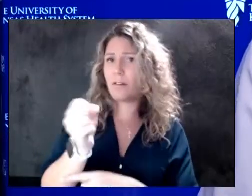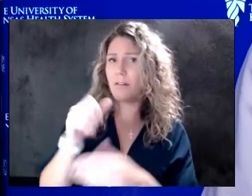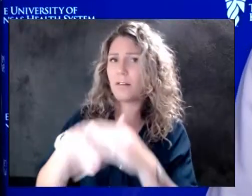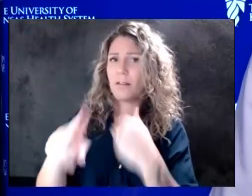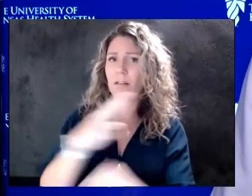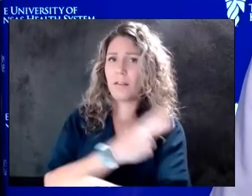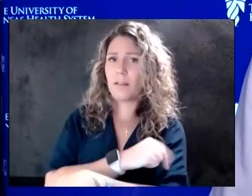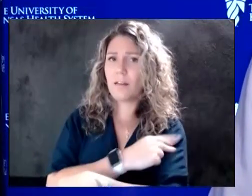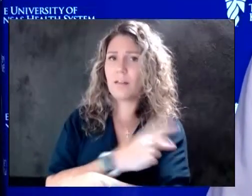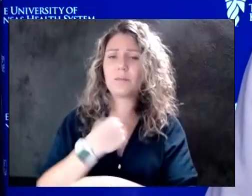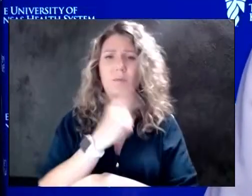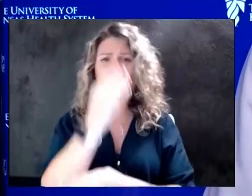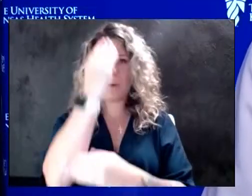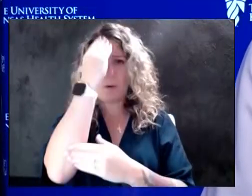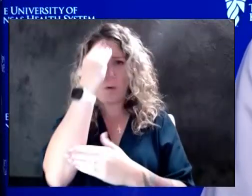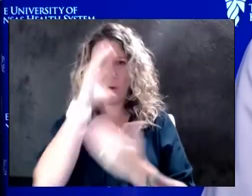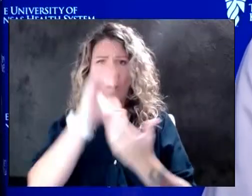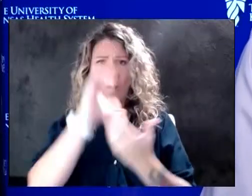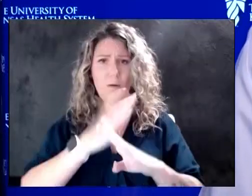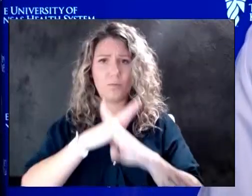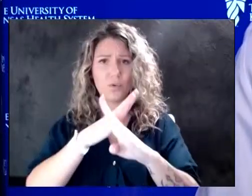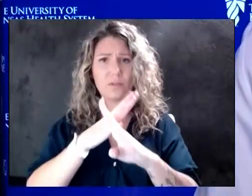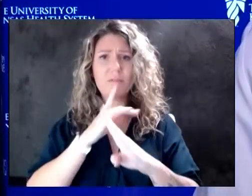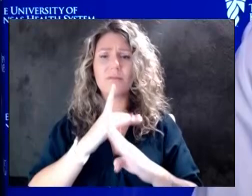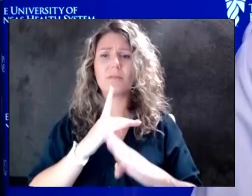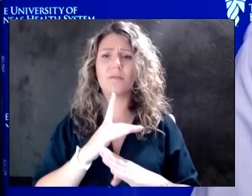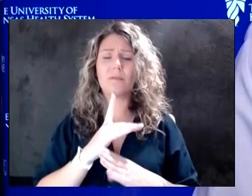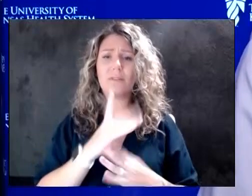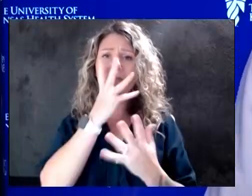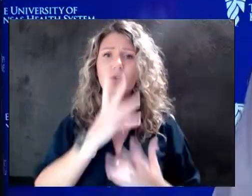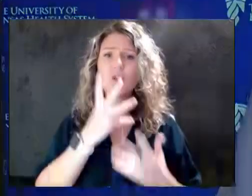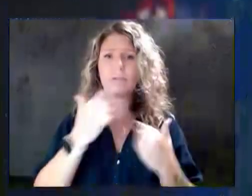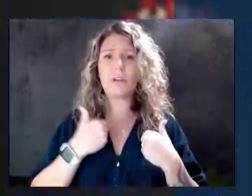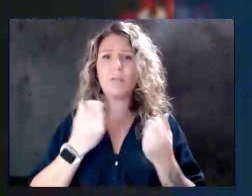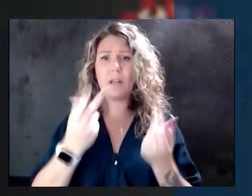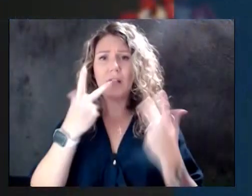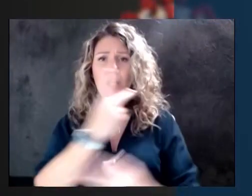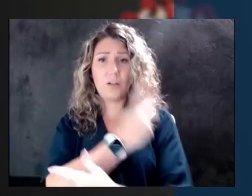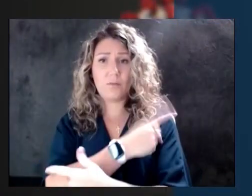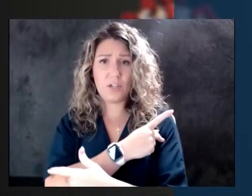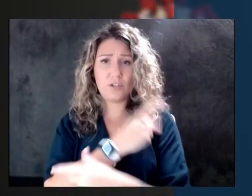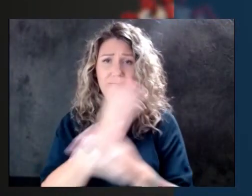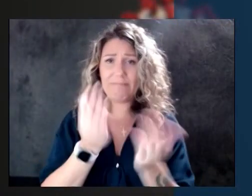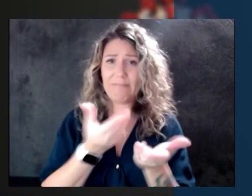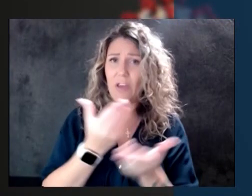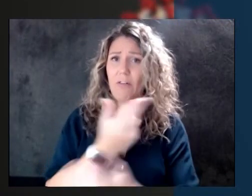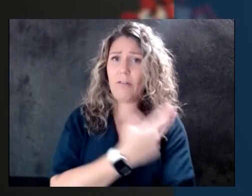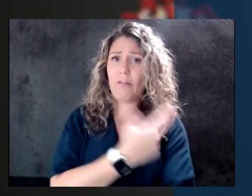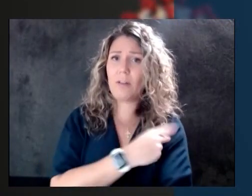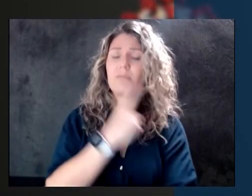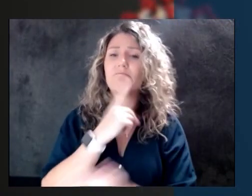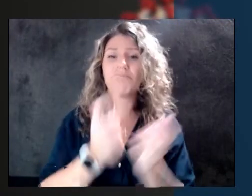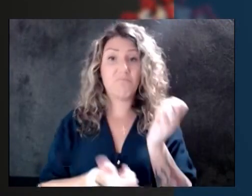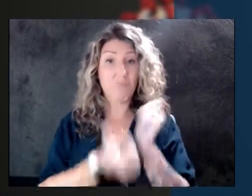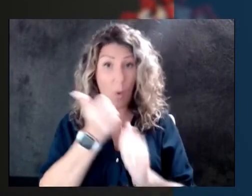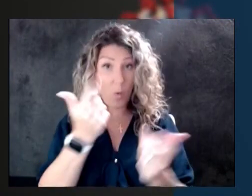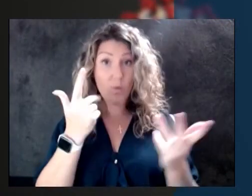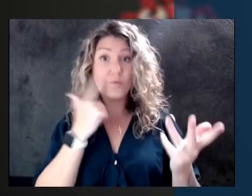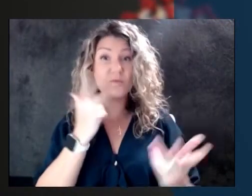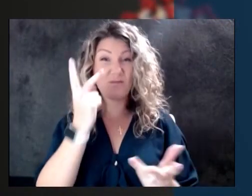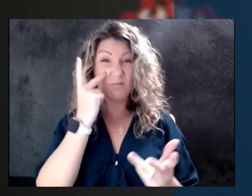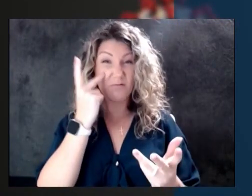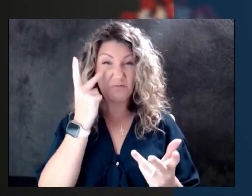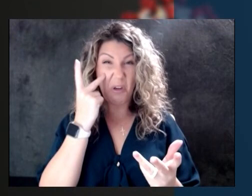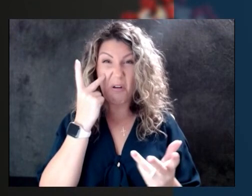is. Unfortunately, we do have a lot of patients in the hospital, and the majority of them, as we saw from our last numbers from Friday and